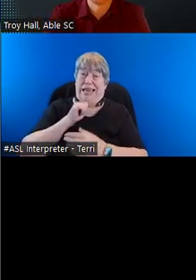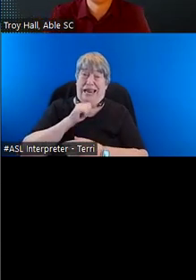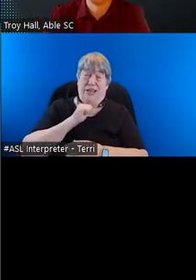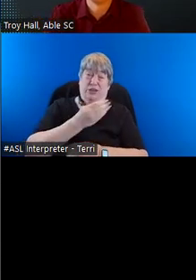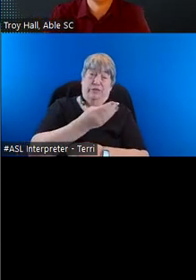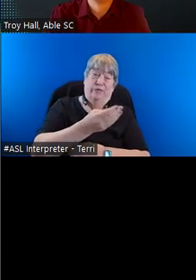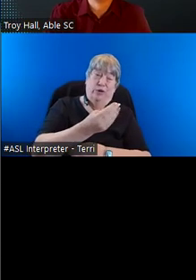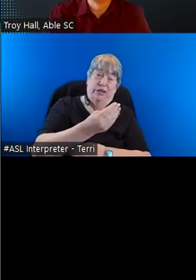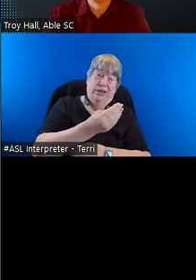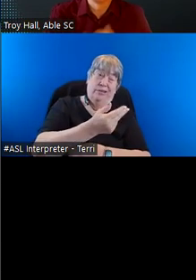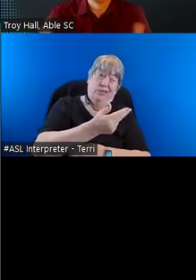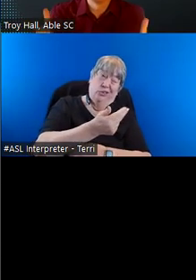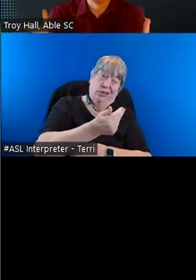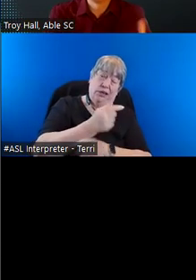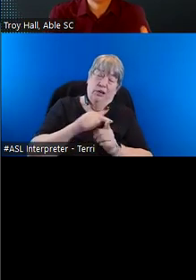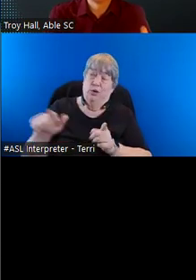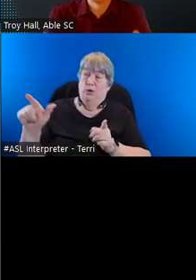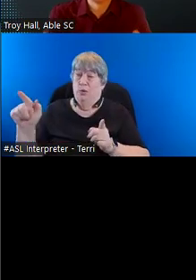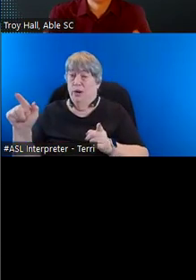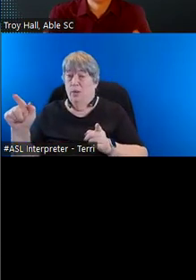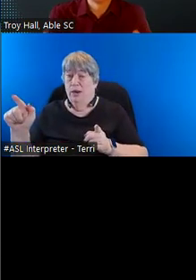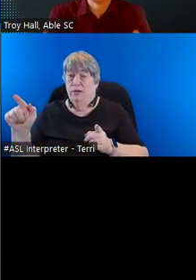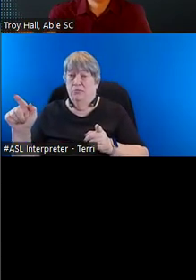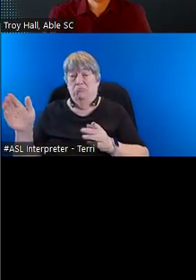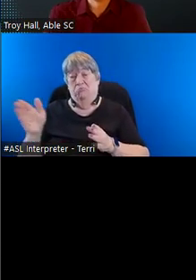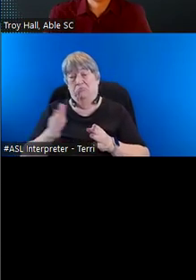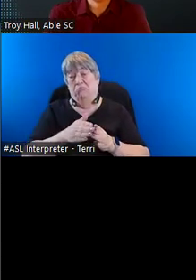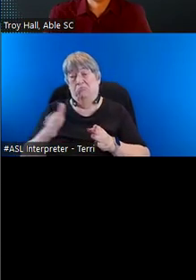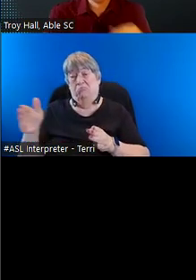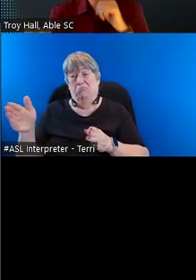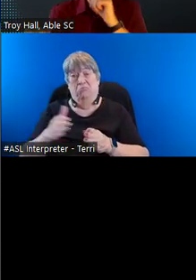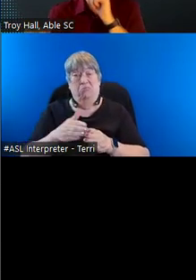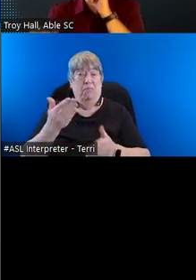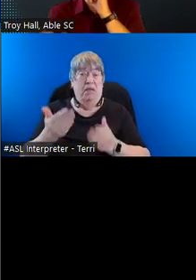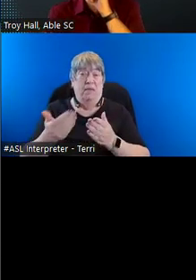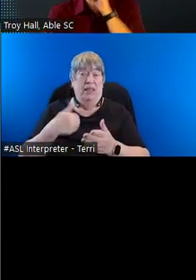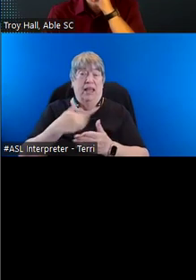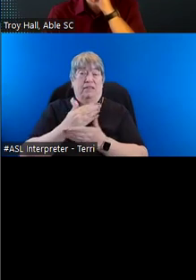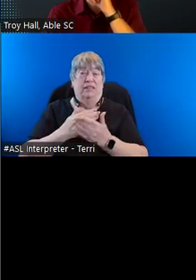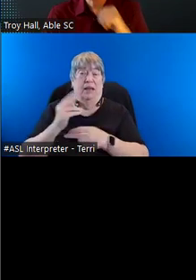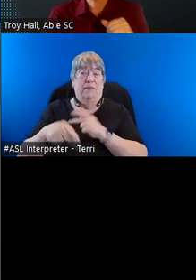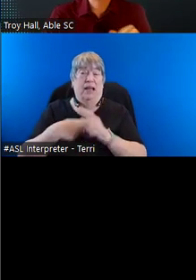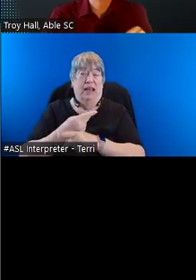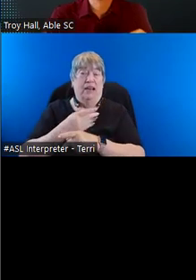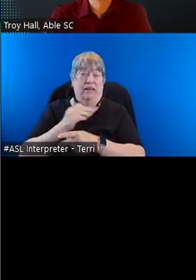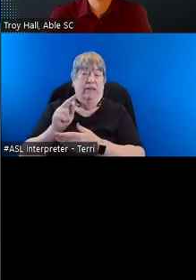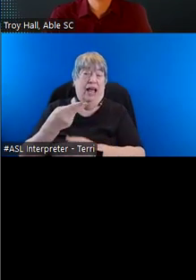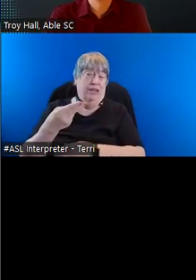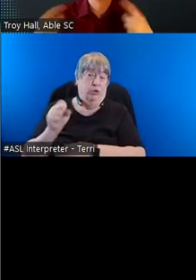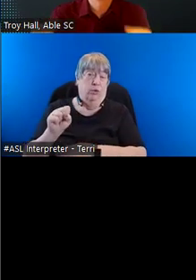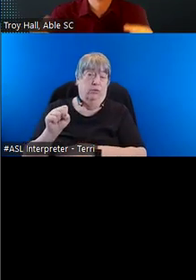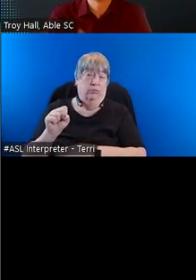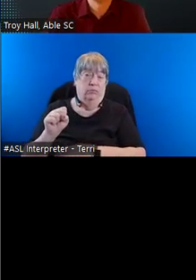21 age range, there are going to be youth who are enrolled in some sort of secondary education. And so what